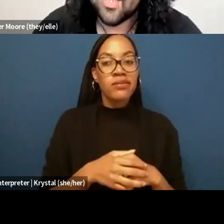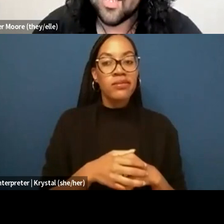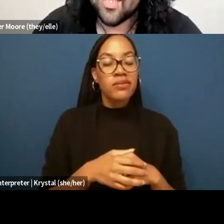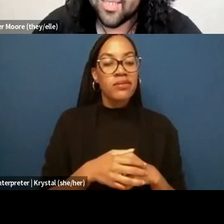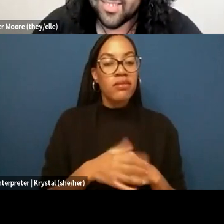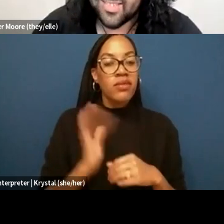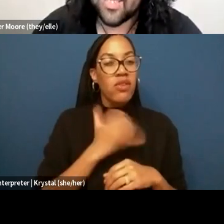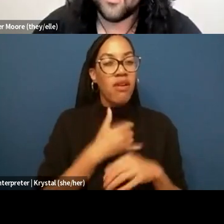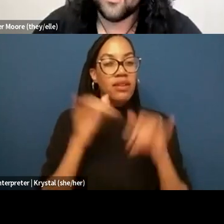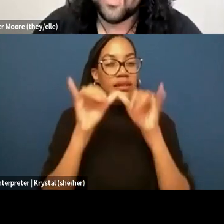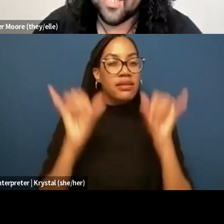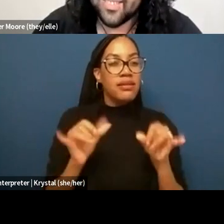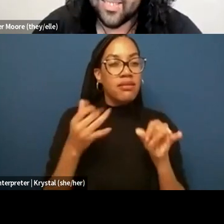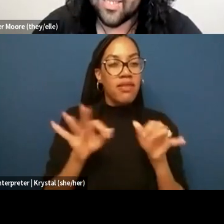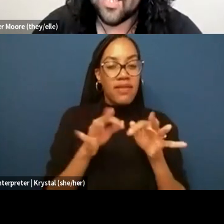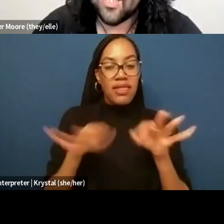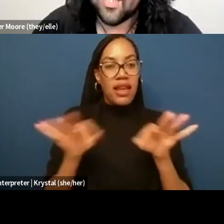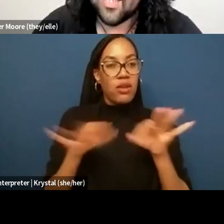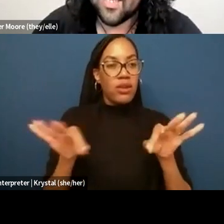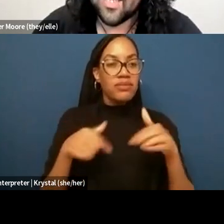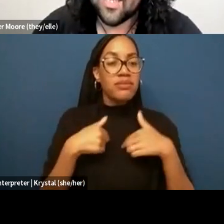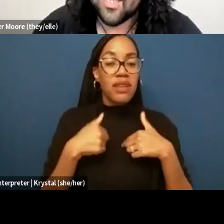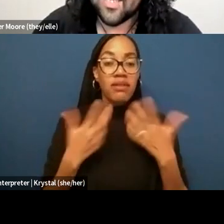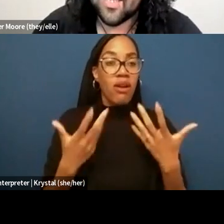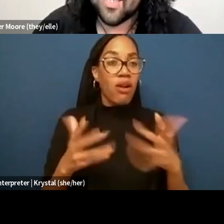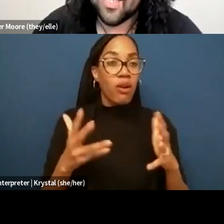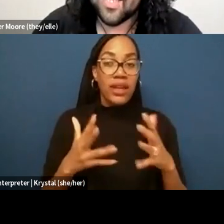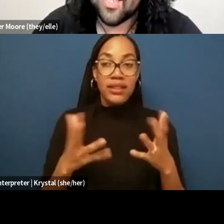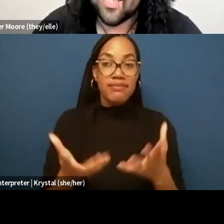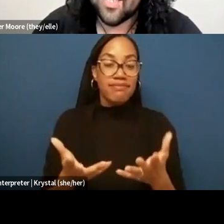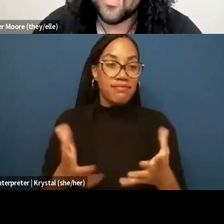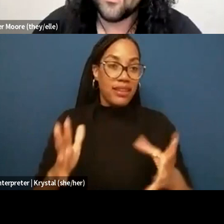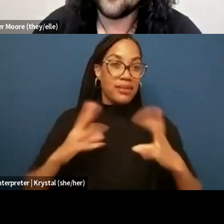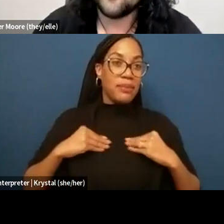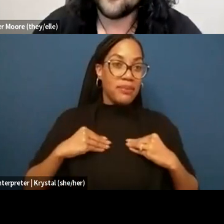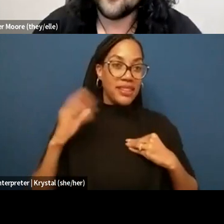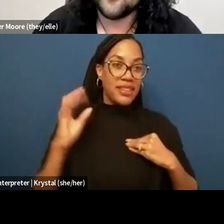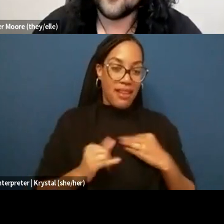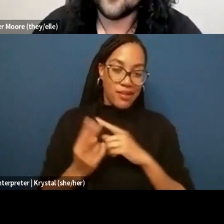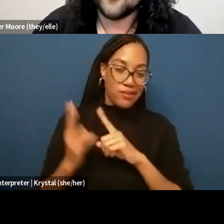that I know I've adopted and I've employed and had to change my thinking as to